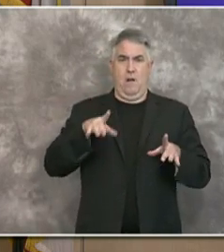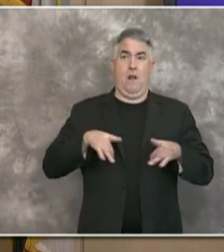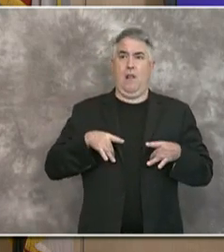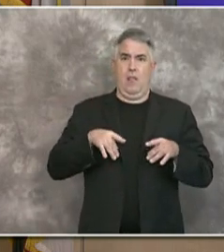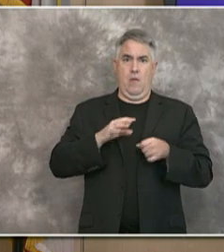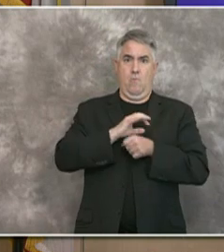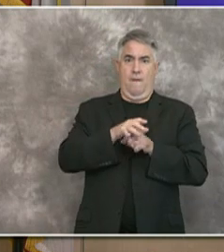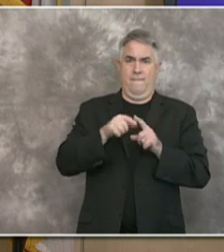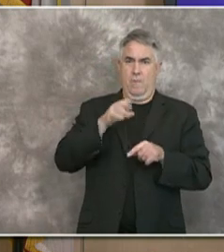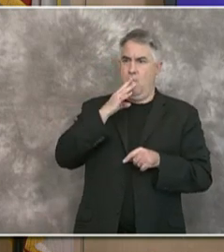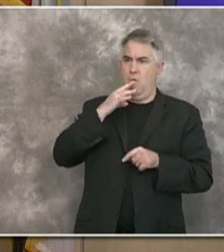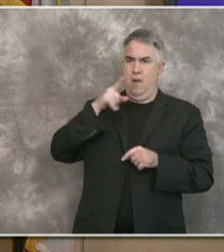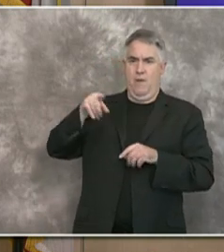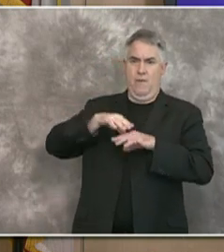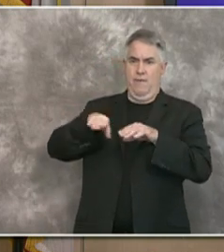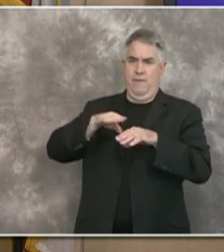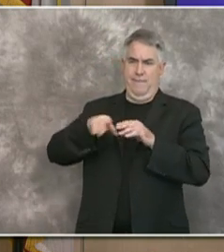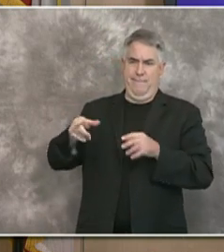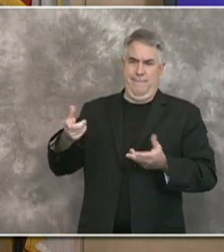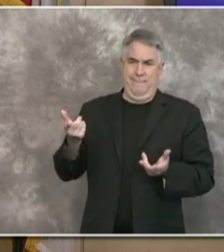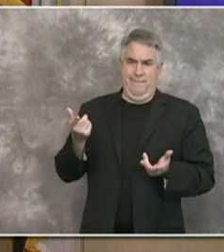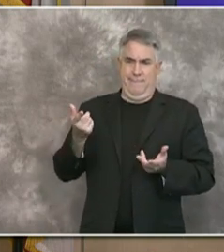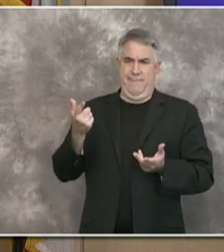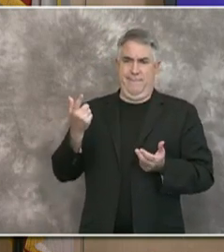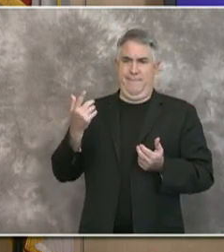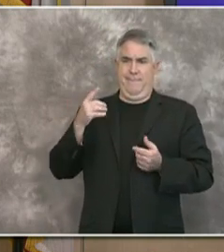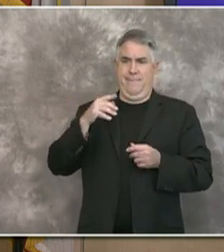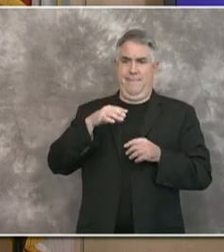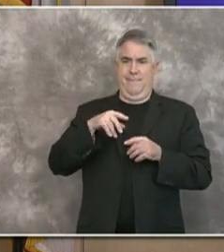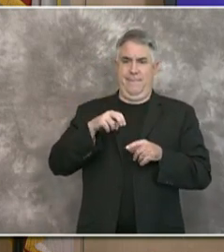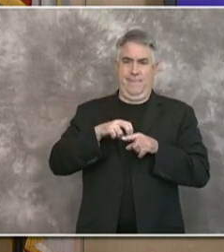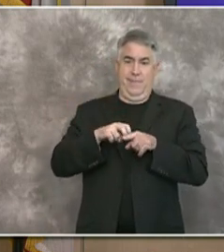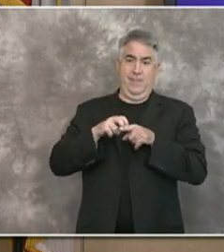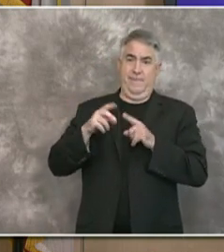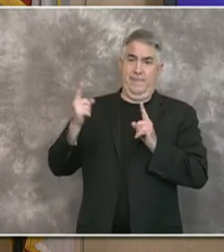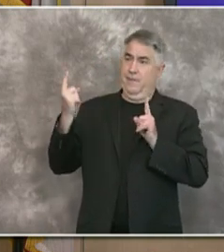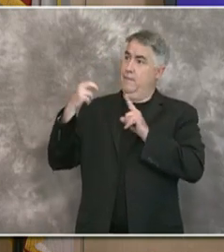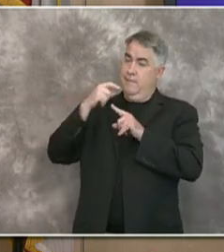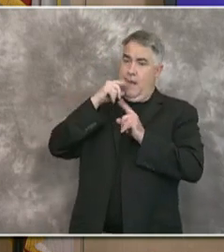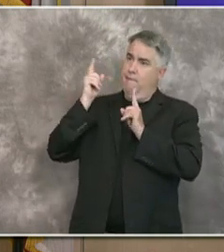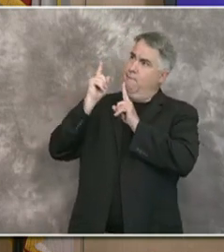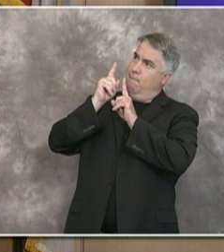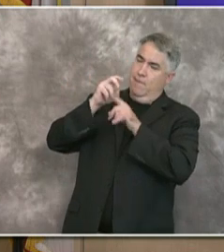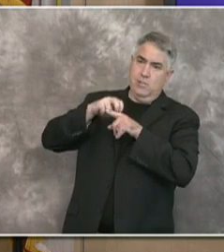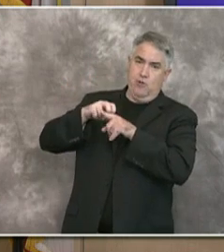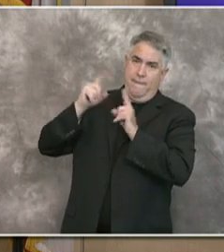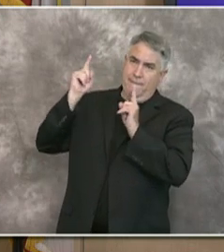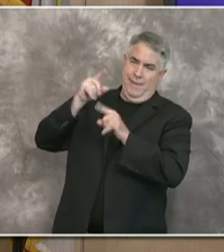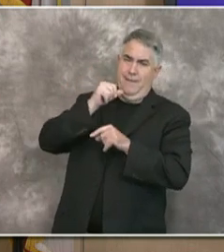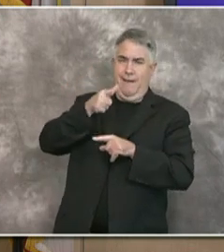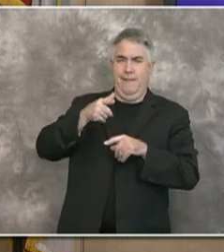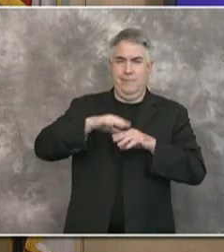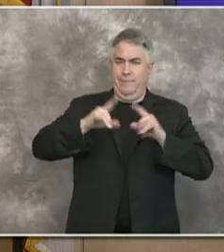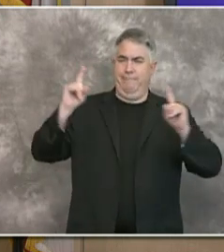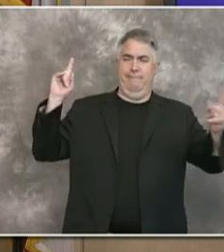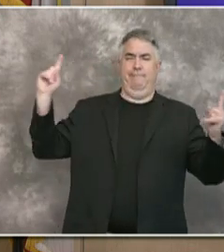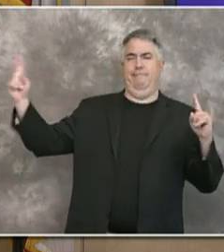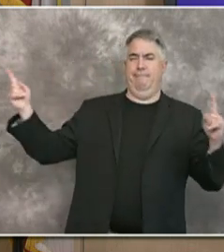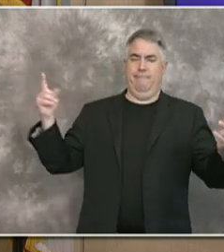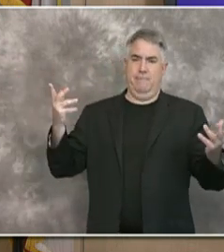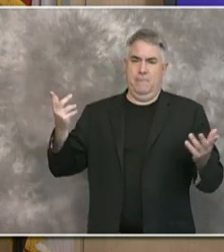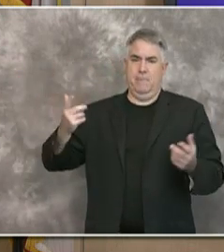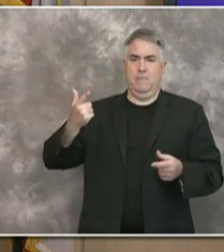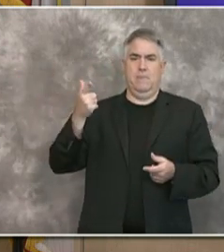folks swimming or surfing right next to each other, and so the risk of spread or contagion is very low. It is greater on the